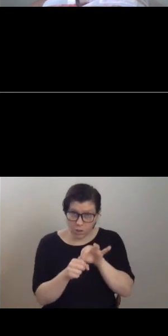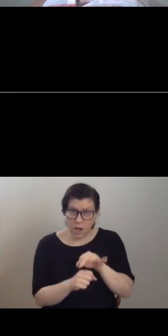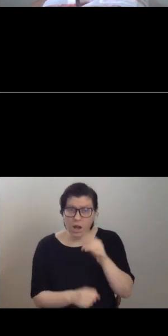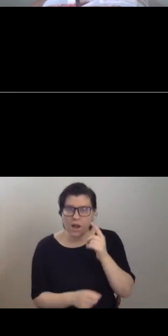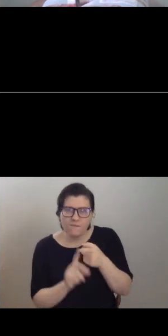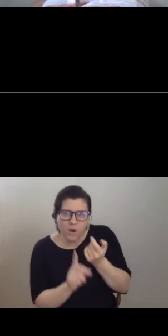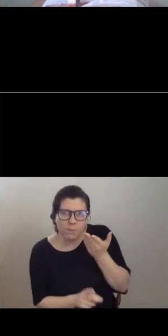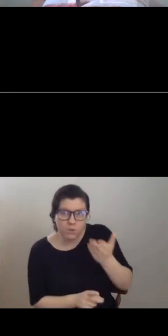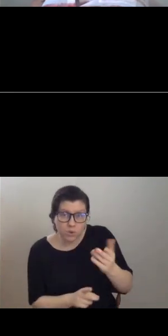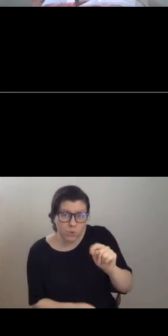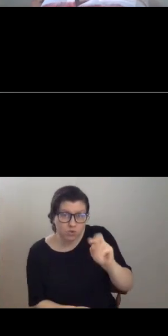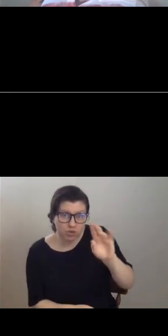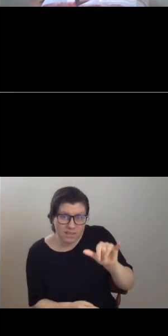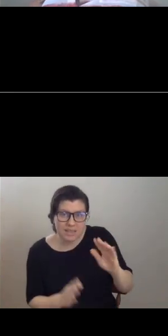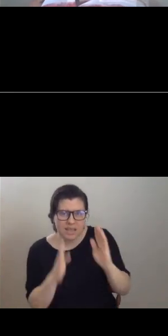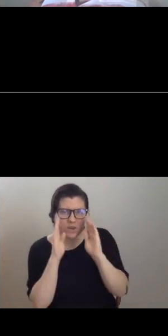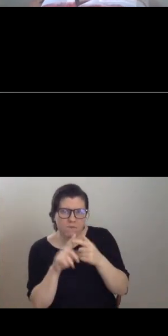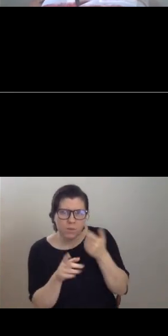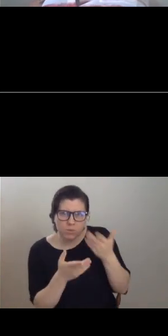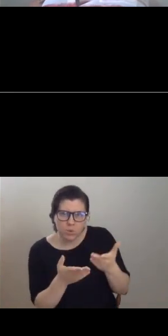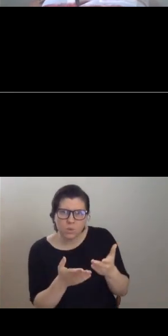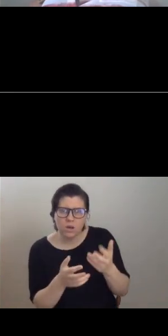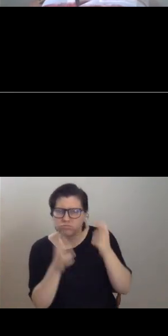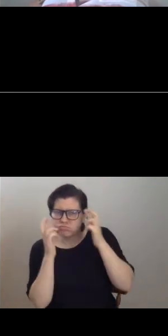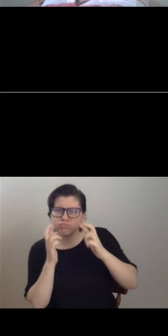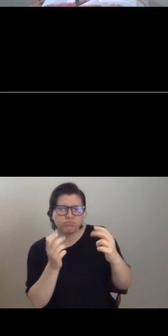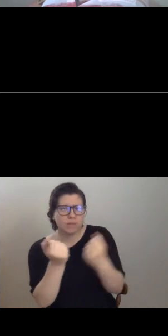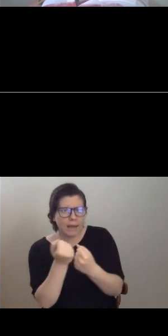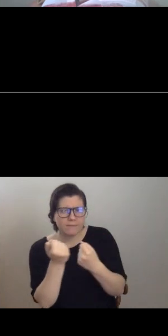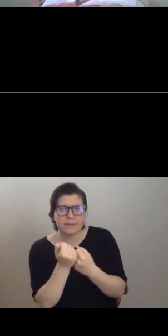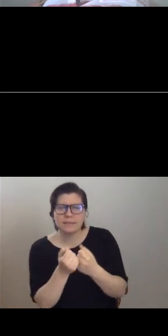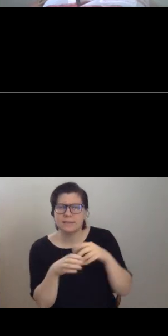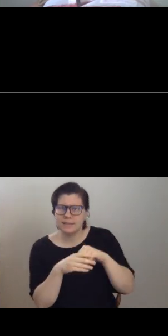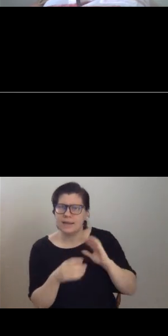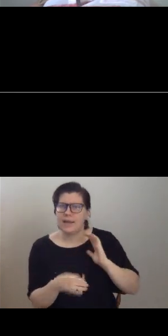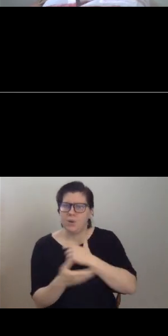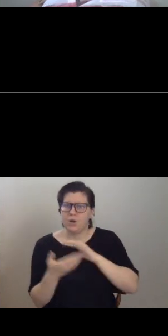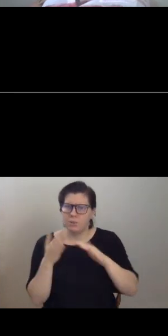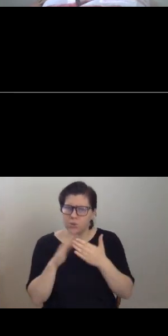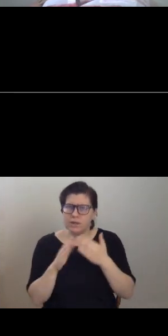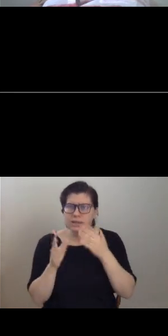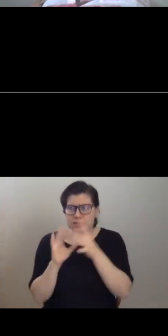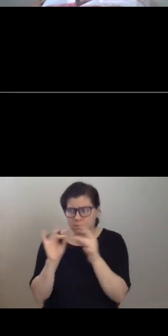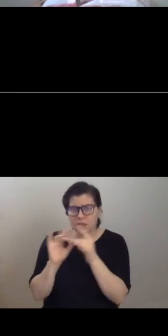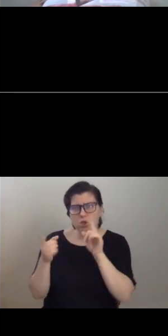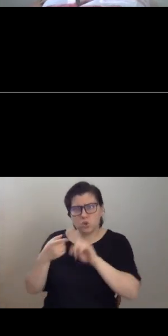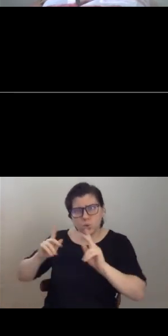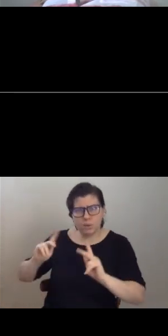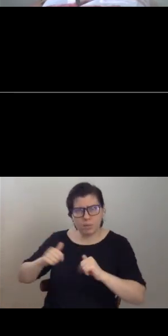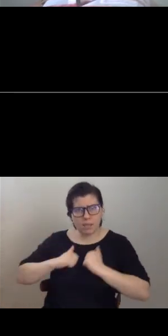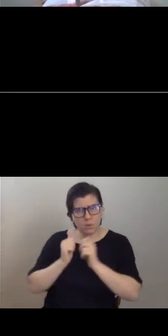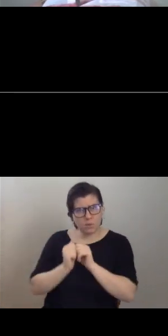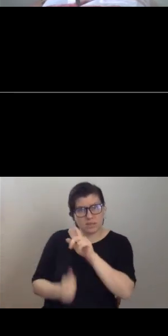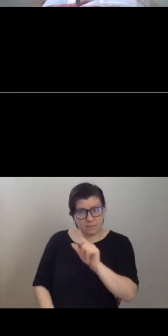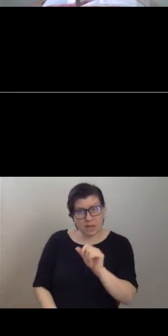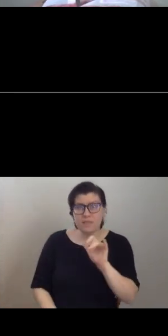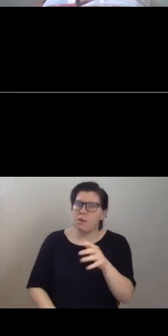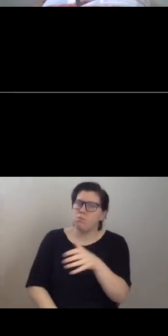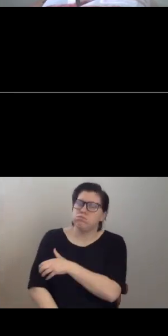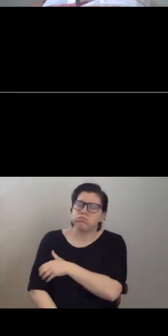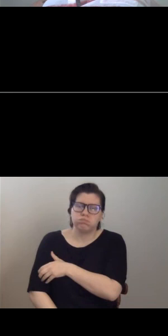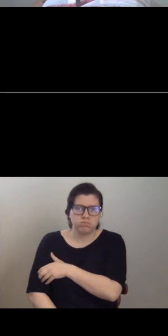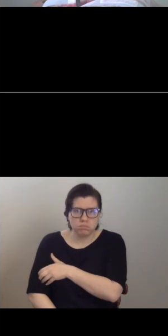is a respected advocate in our community, speaking to people living with disabilities about the power that they